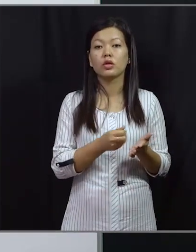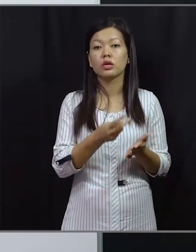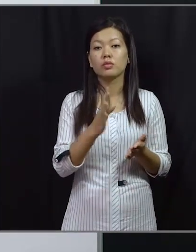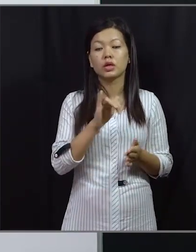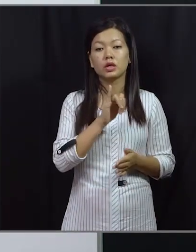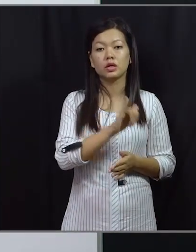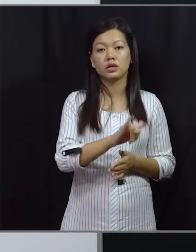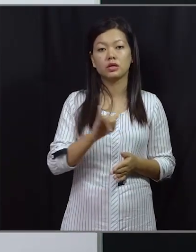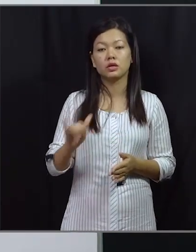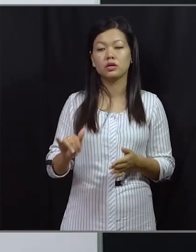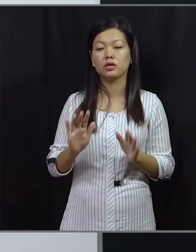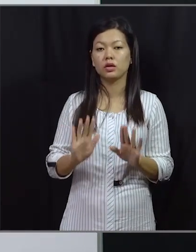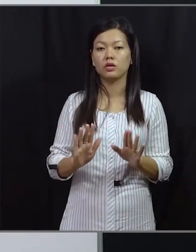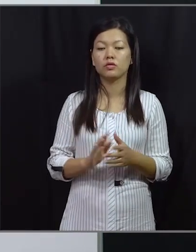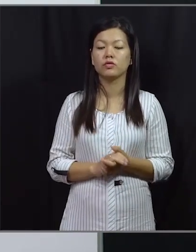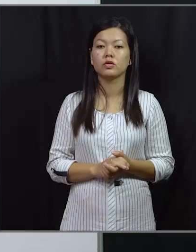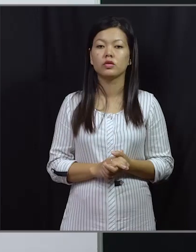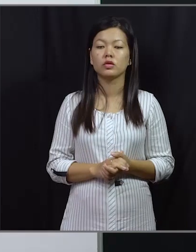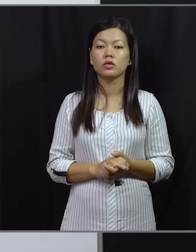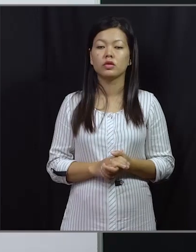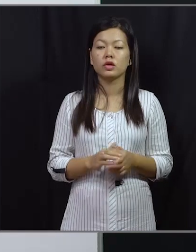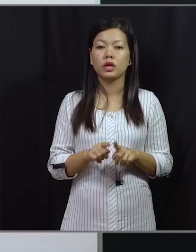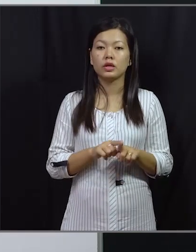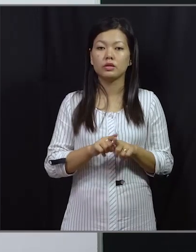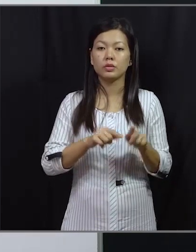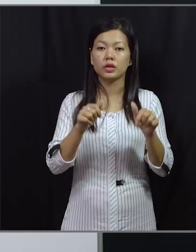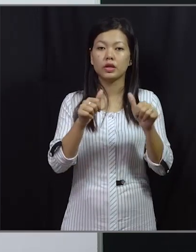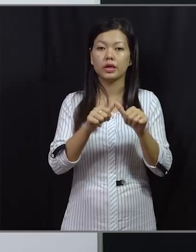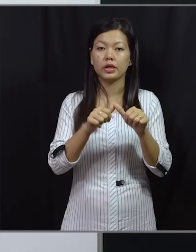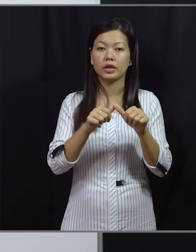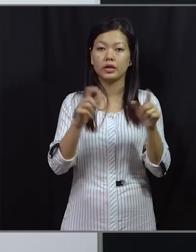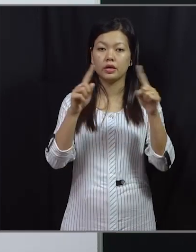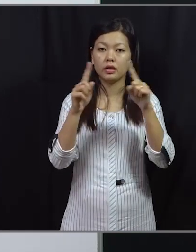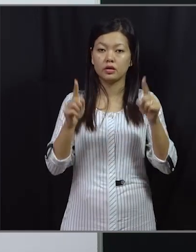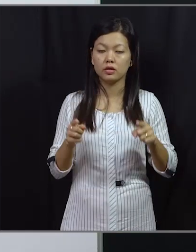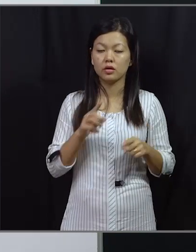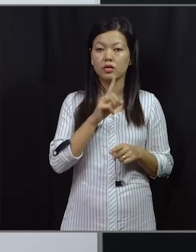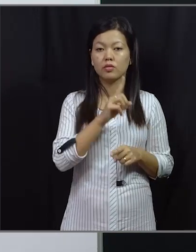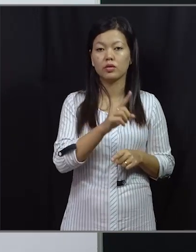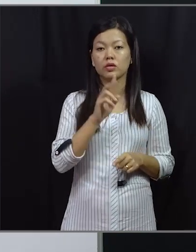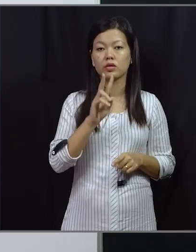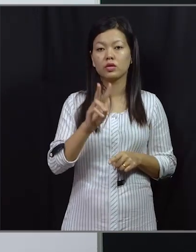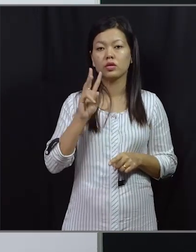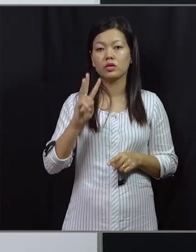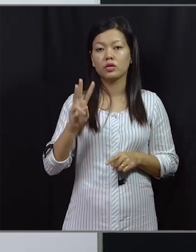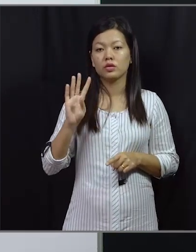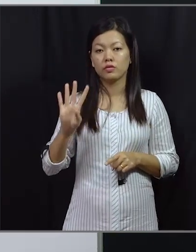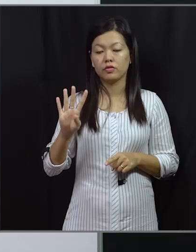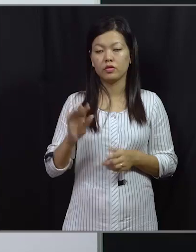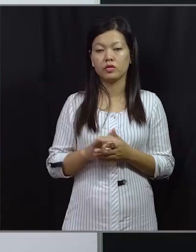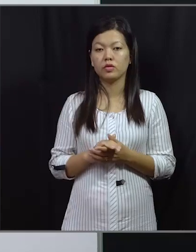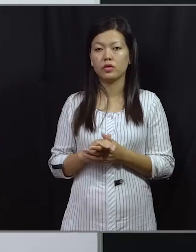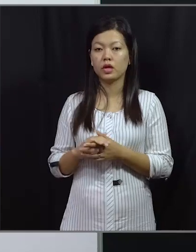Okay. For instance, let's take A as 1, 2, 3, 4 and B